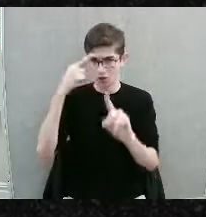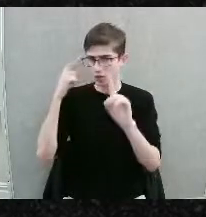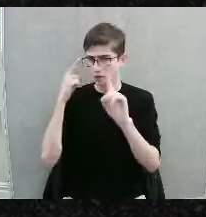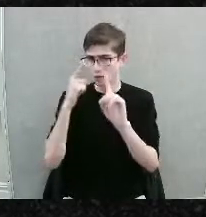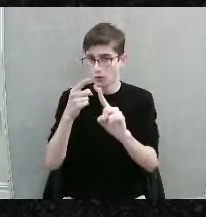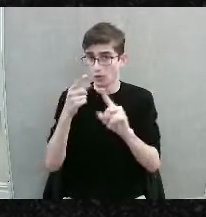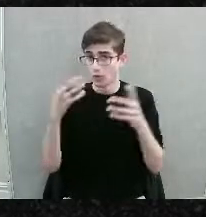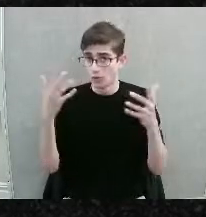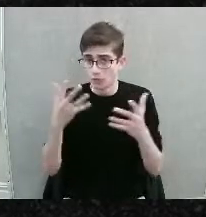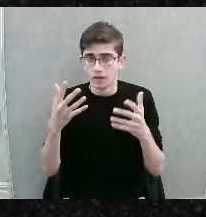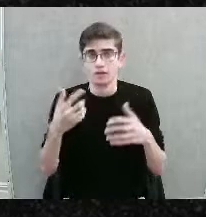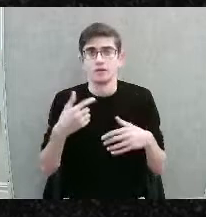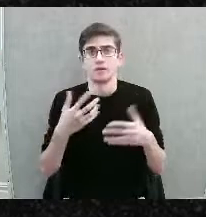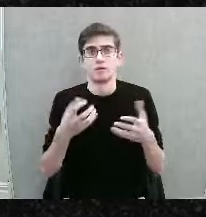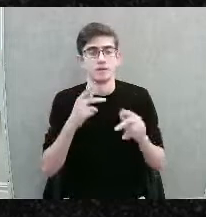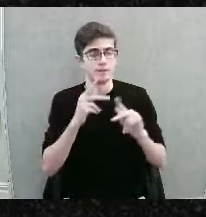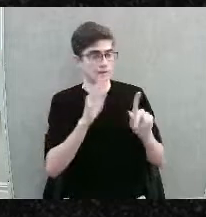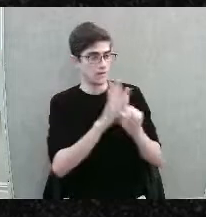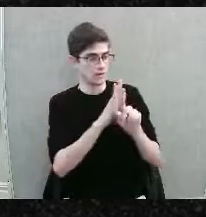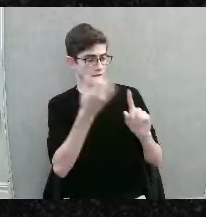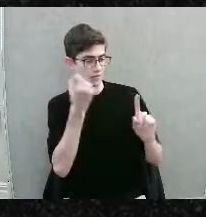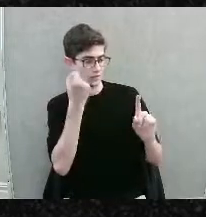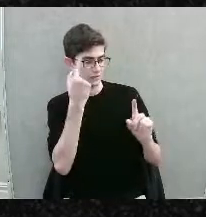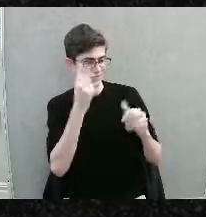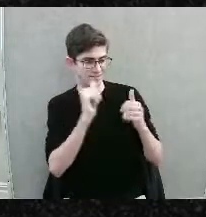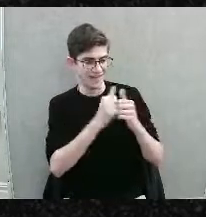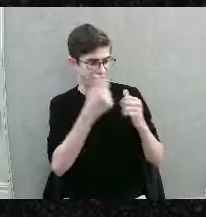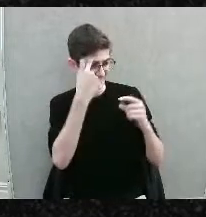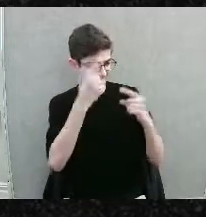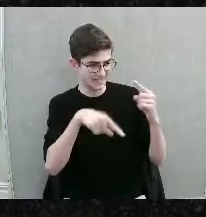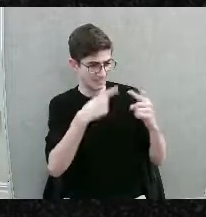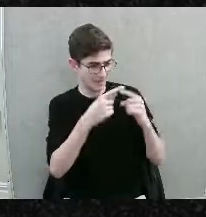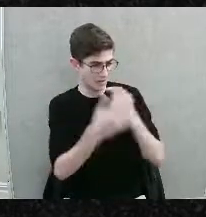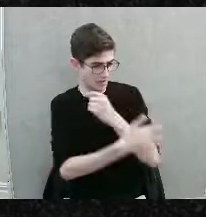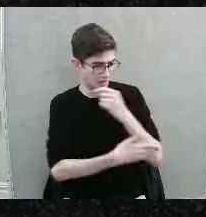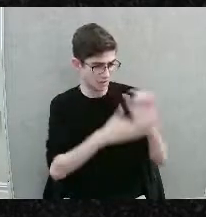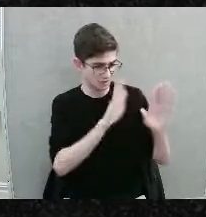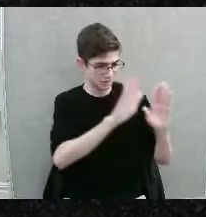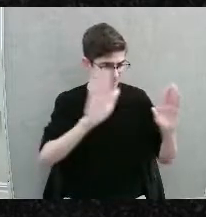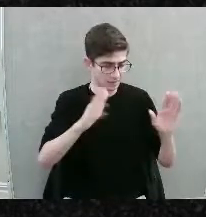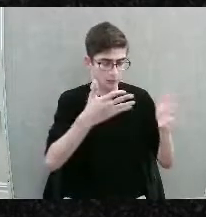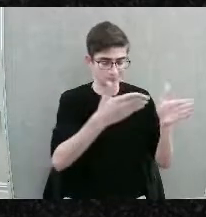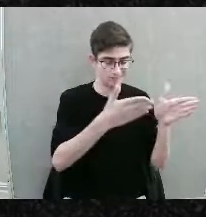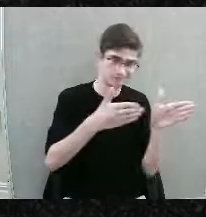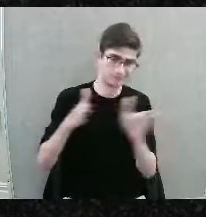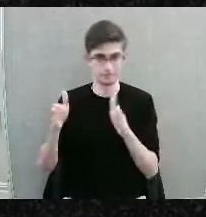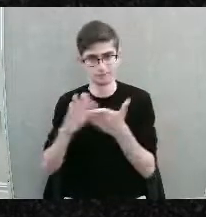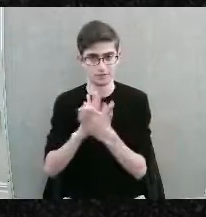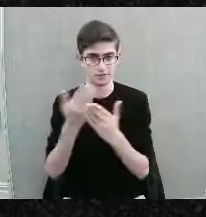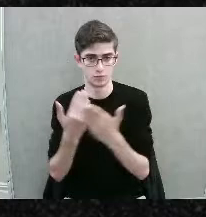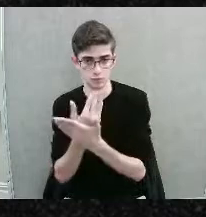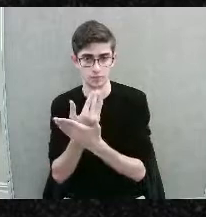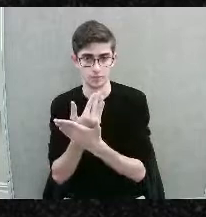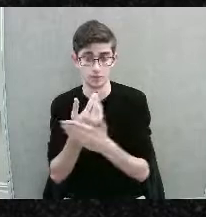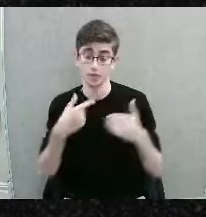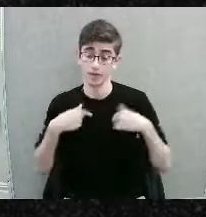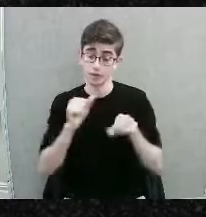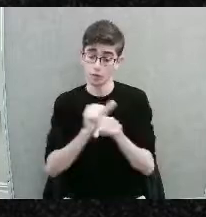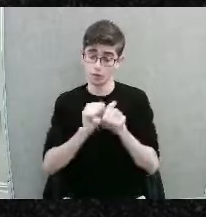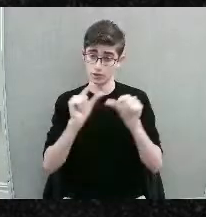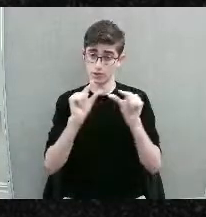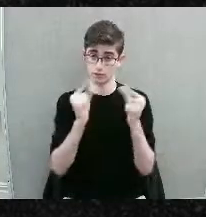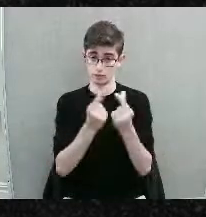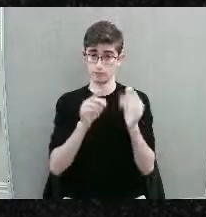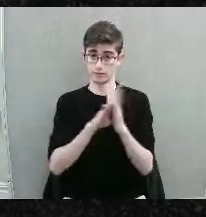shift understandings about how we think about the transnational, and in the working group that developed out of this project,